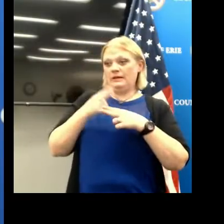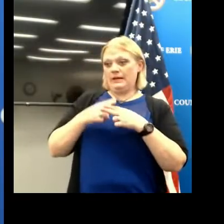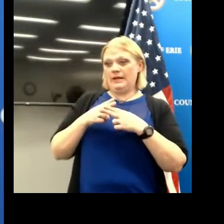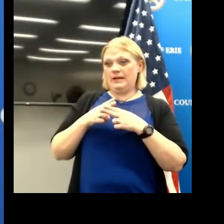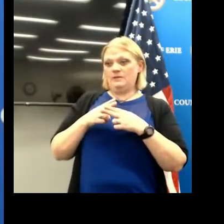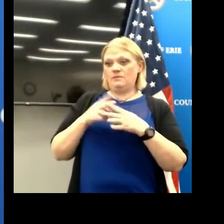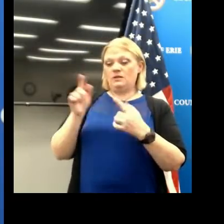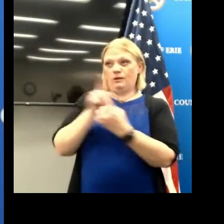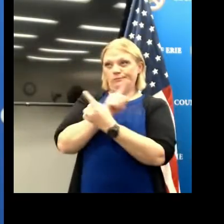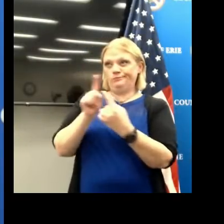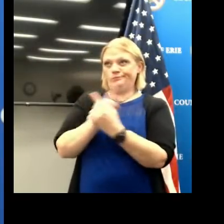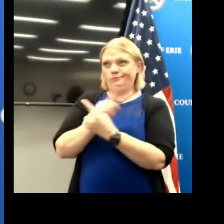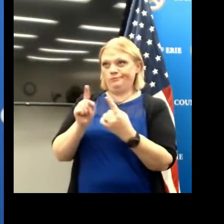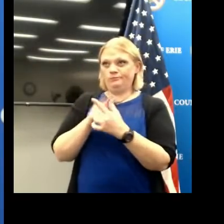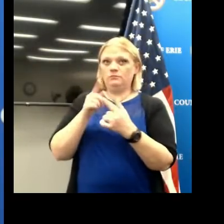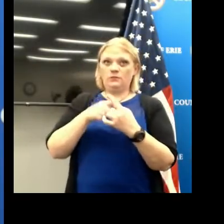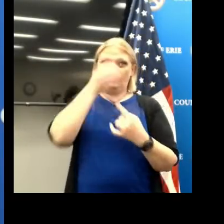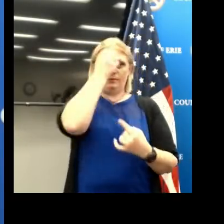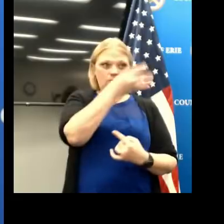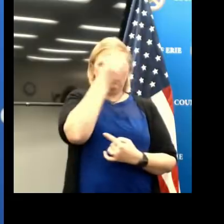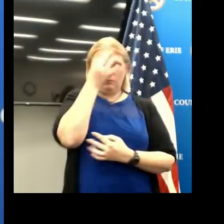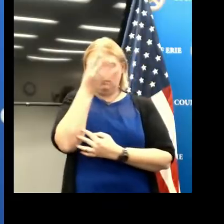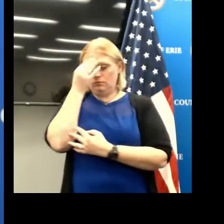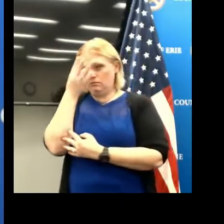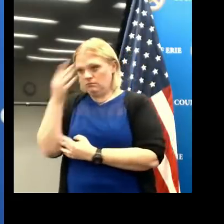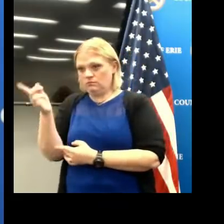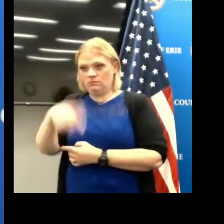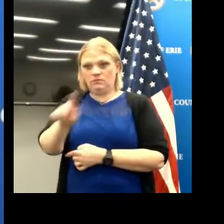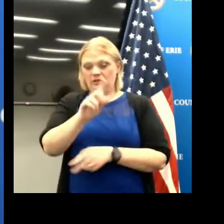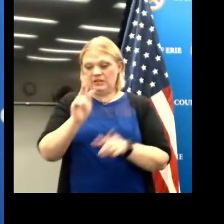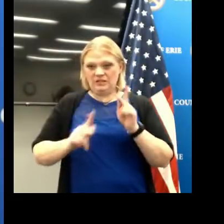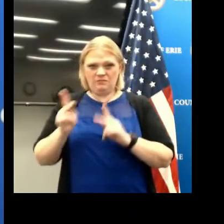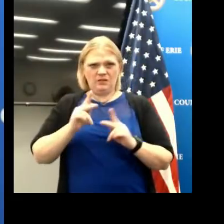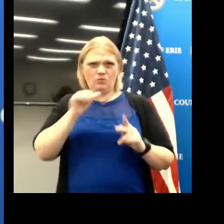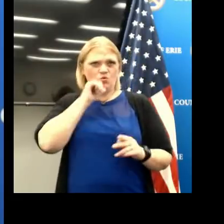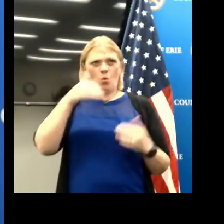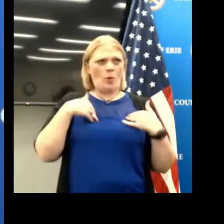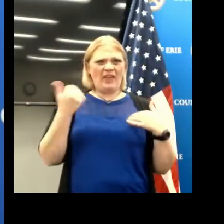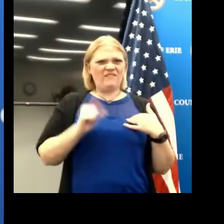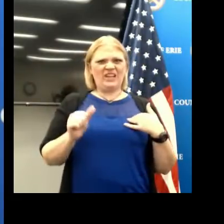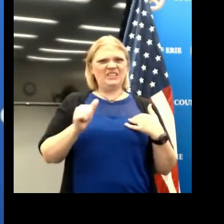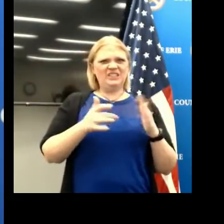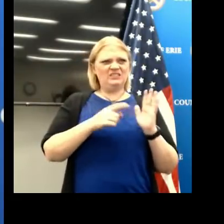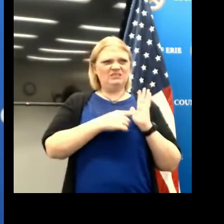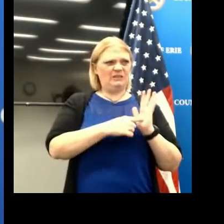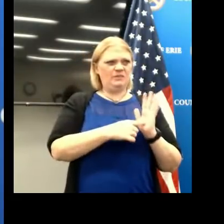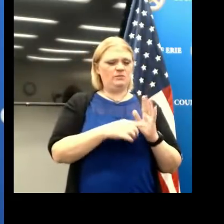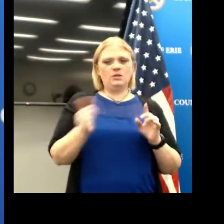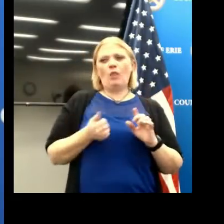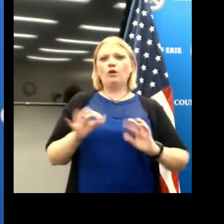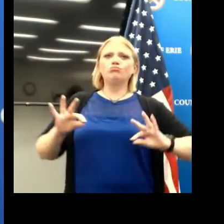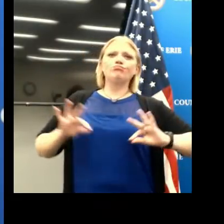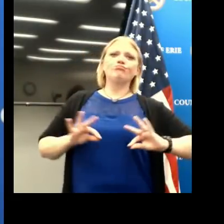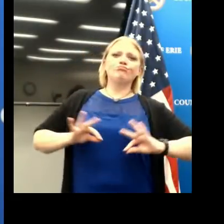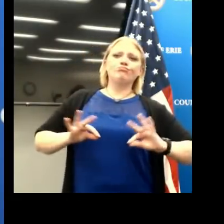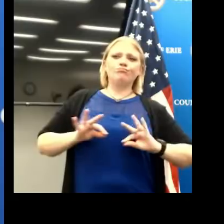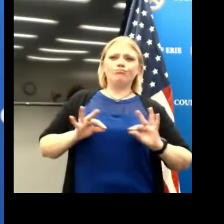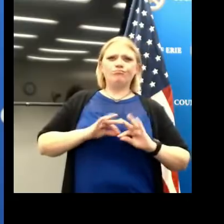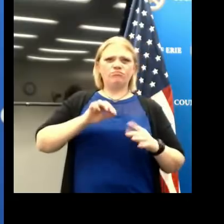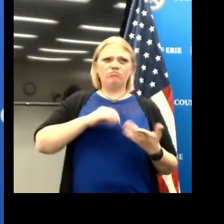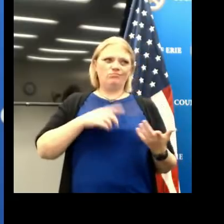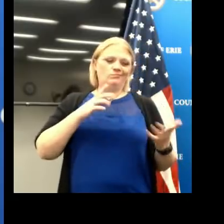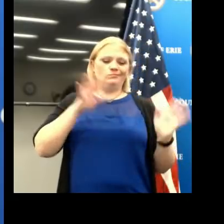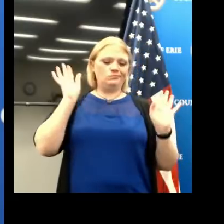contact with, we let them know, they test, and some of these people are asymptomatic. They don't have a symptom at all. Others have had minor symptoms, but they don't believe they have